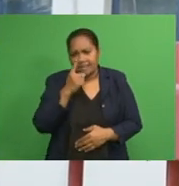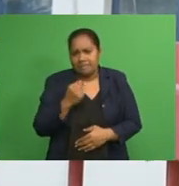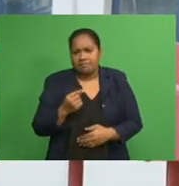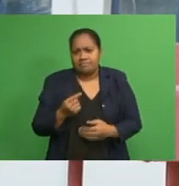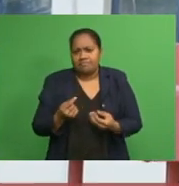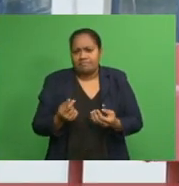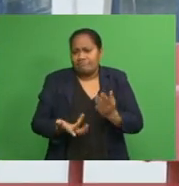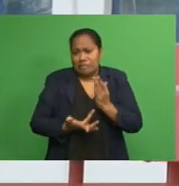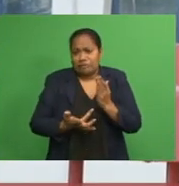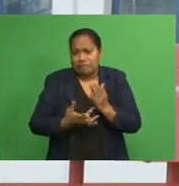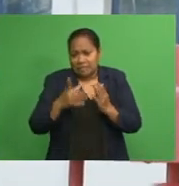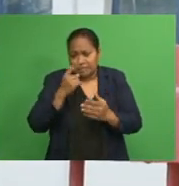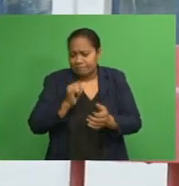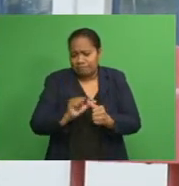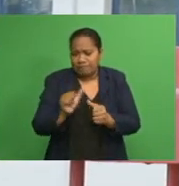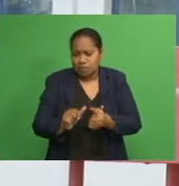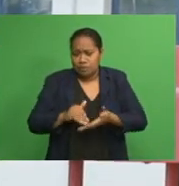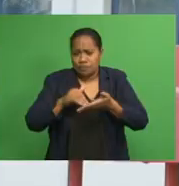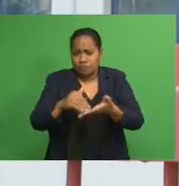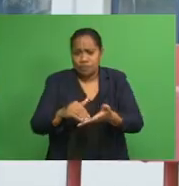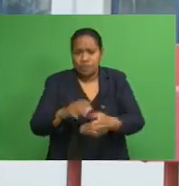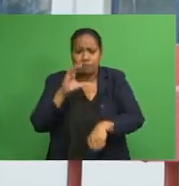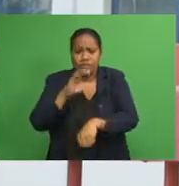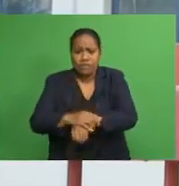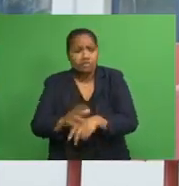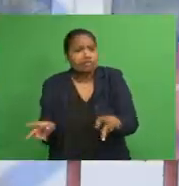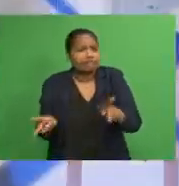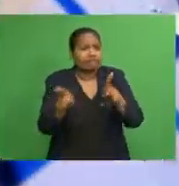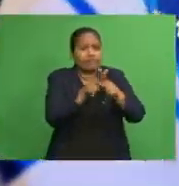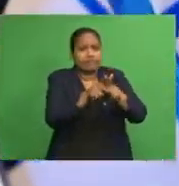The technology might better help police cooperate with international partners.